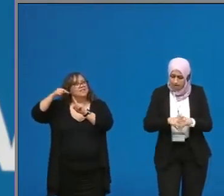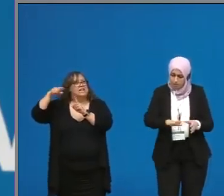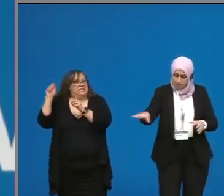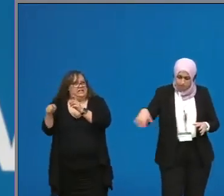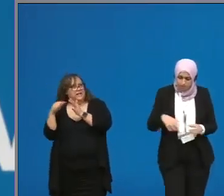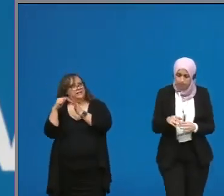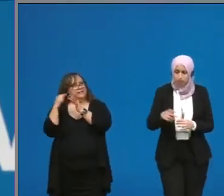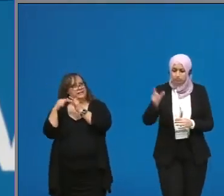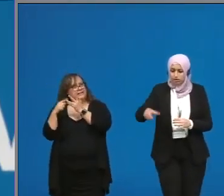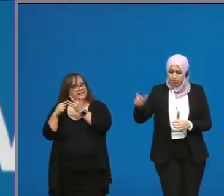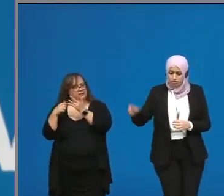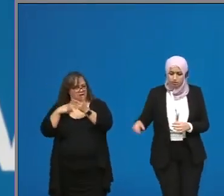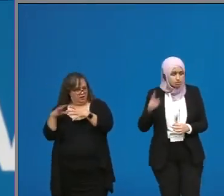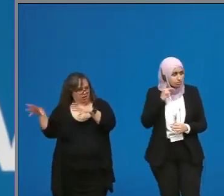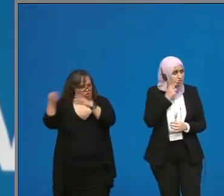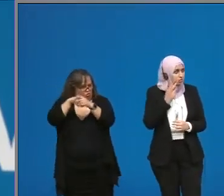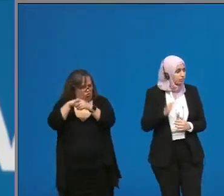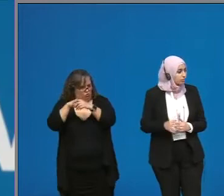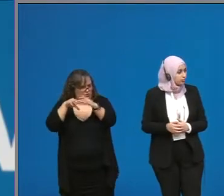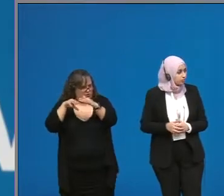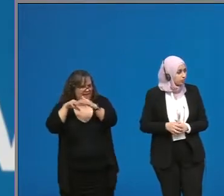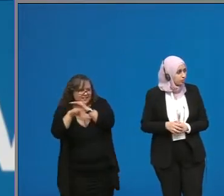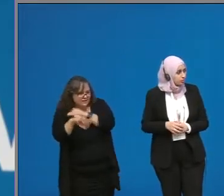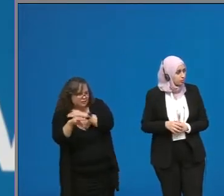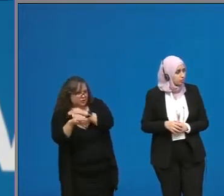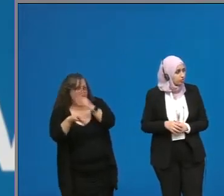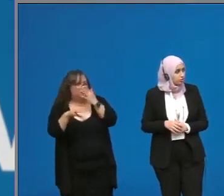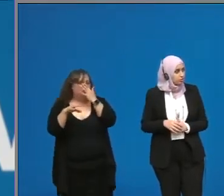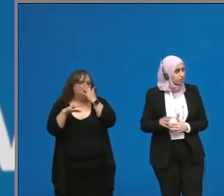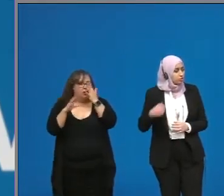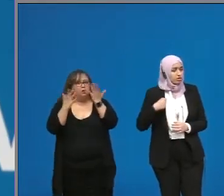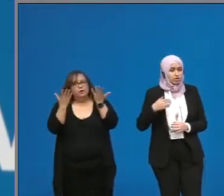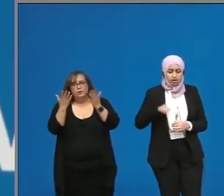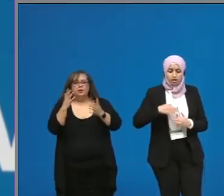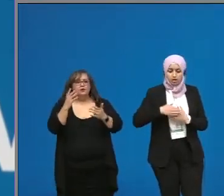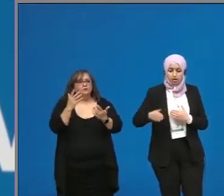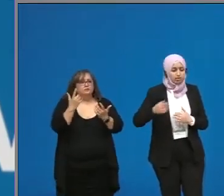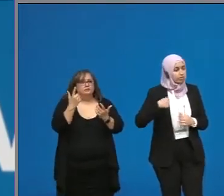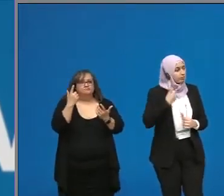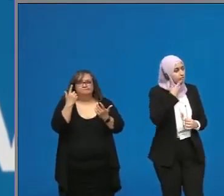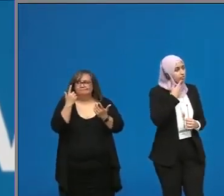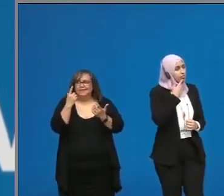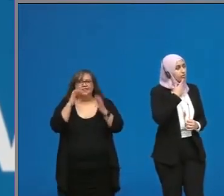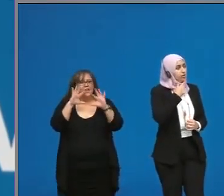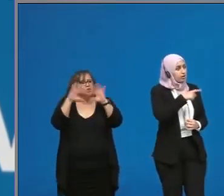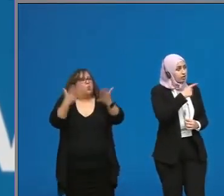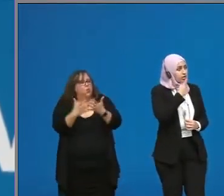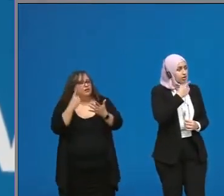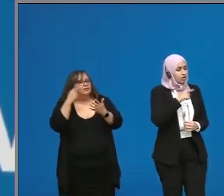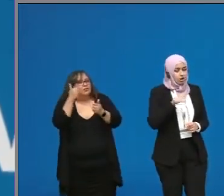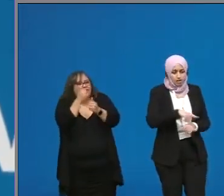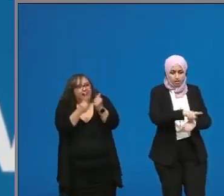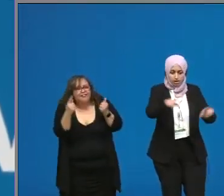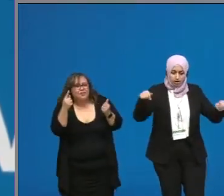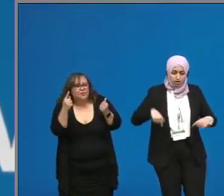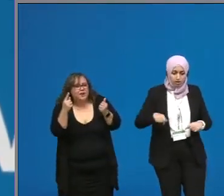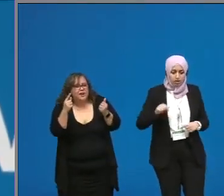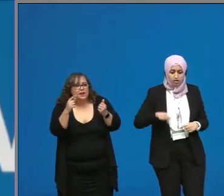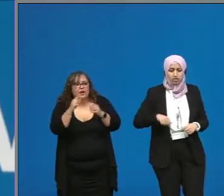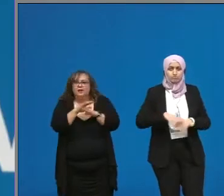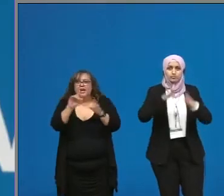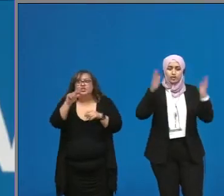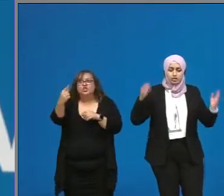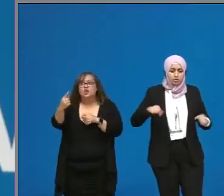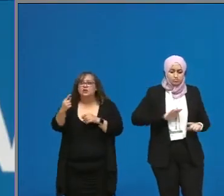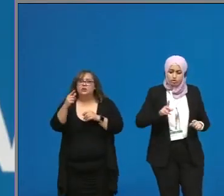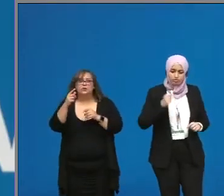not only for people who can hear or who can see or who can walk. This world is for everyone. And now we can make it so